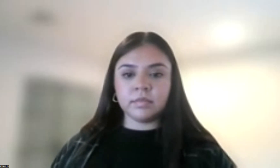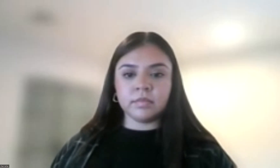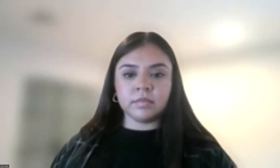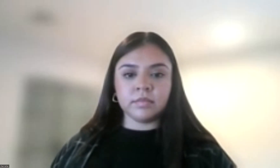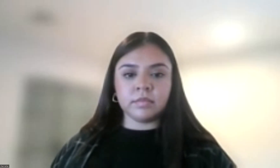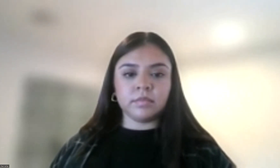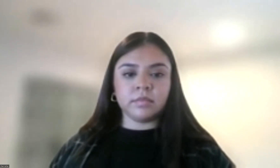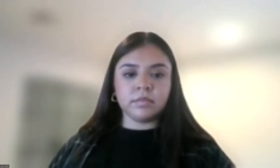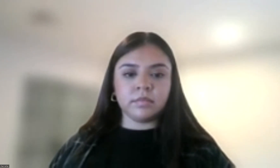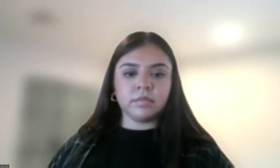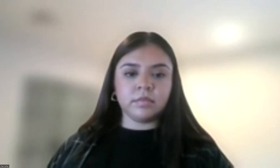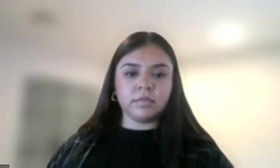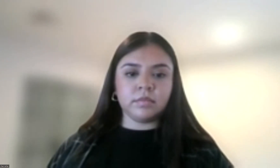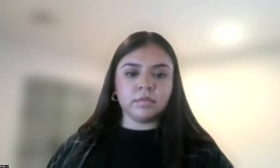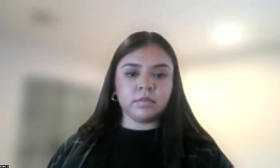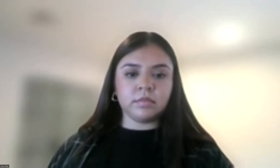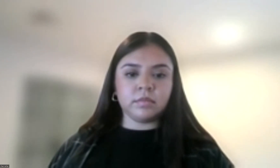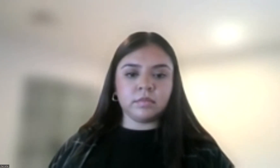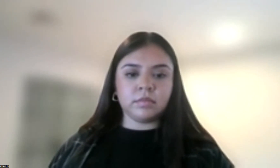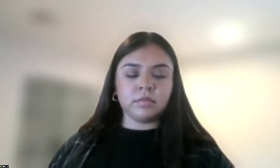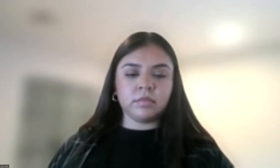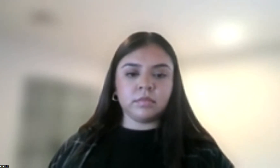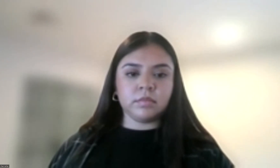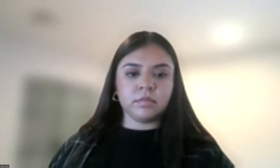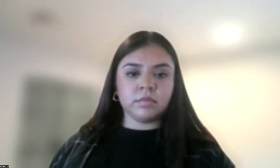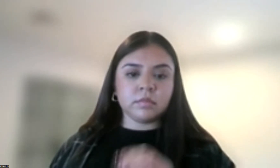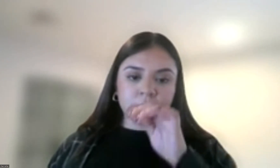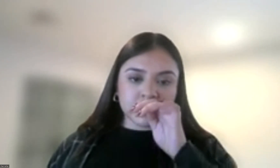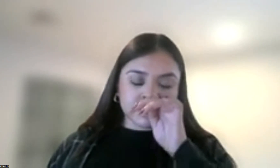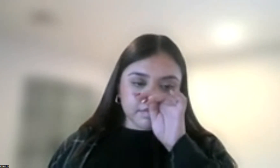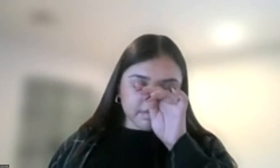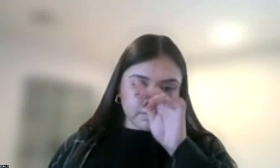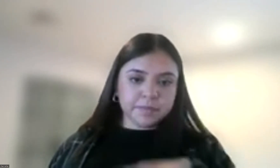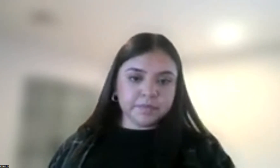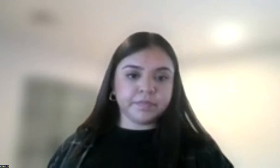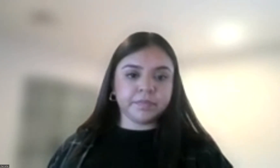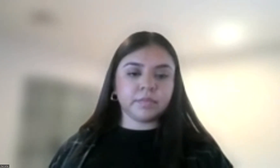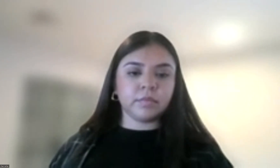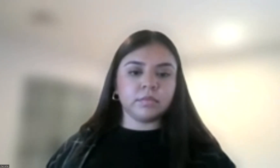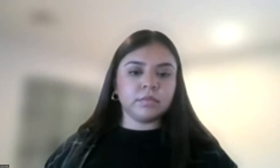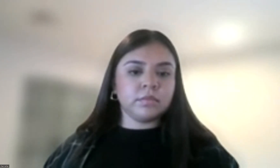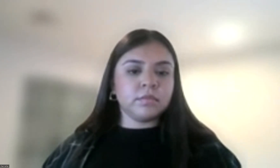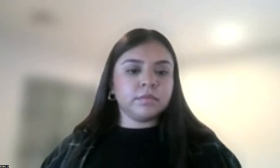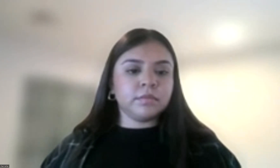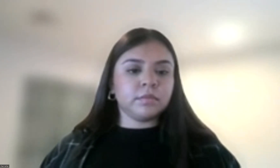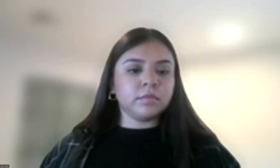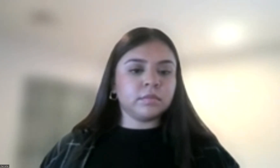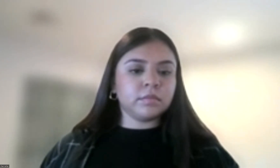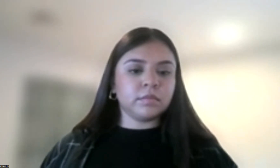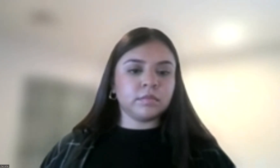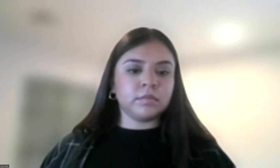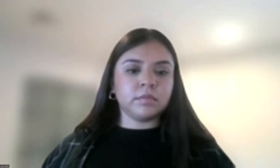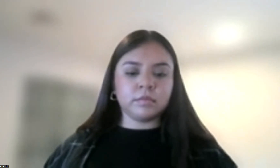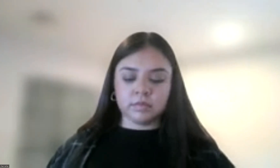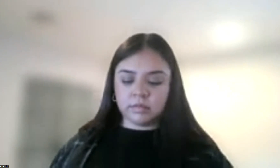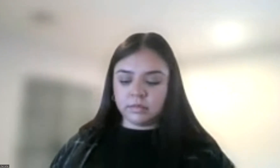as well as the weather, and it comes right up. So I'll watch for it in the